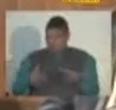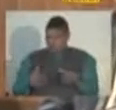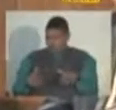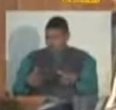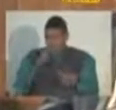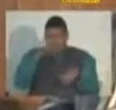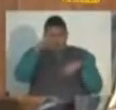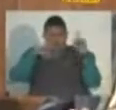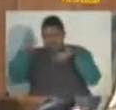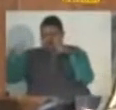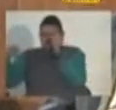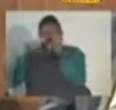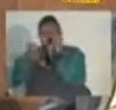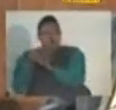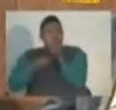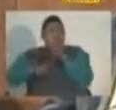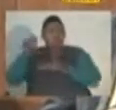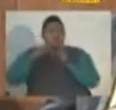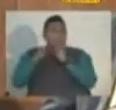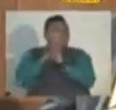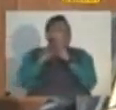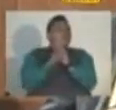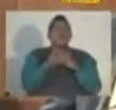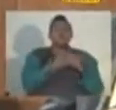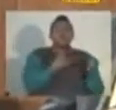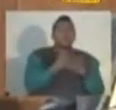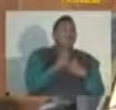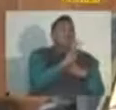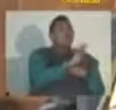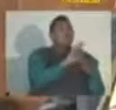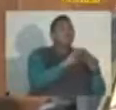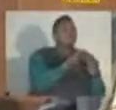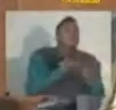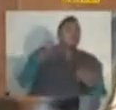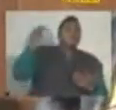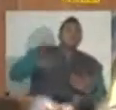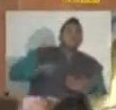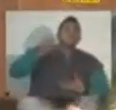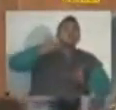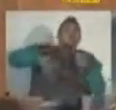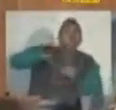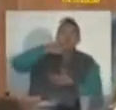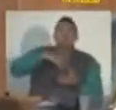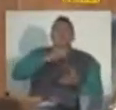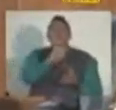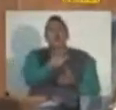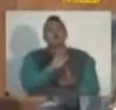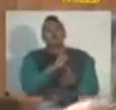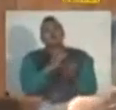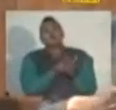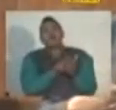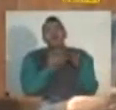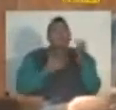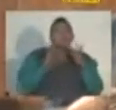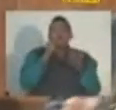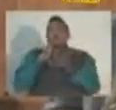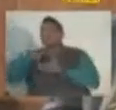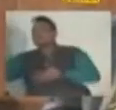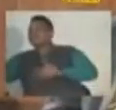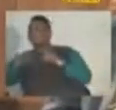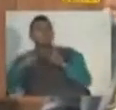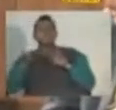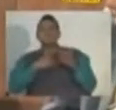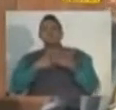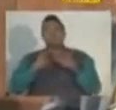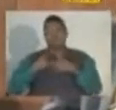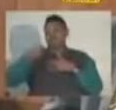from varying economic backgrounds, regardless of their social or socioeconomic ability, they are